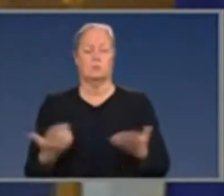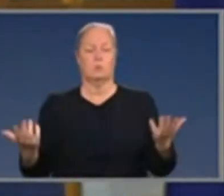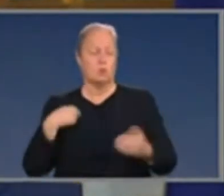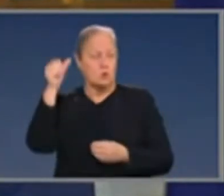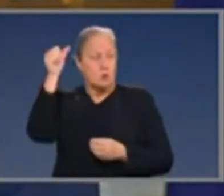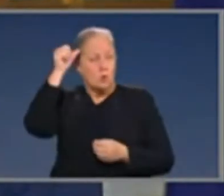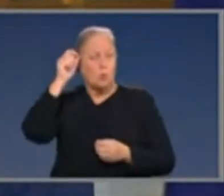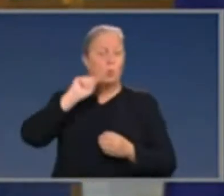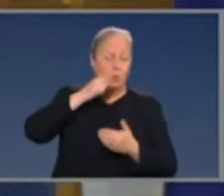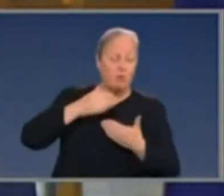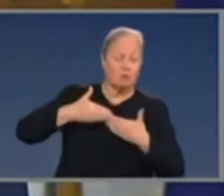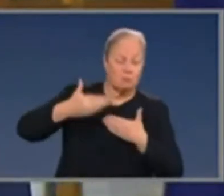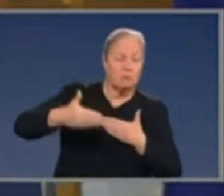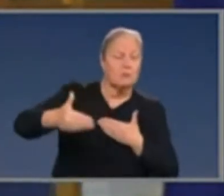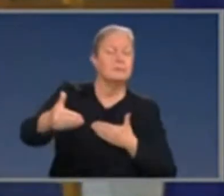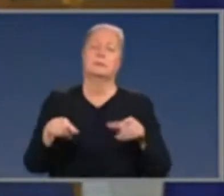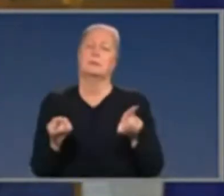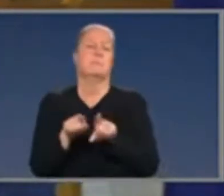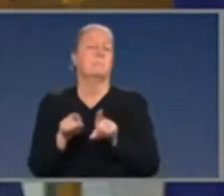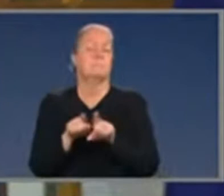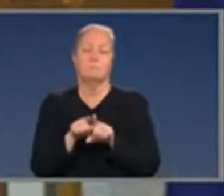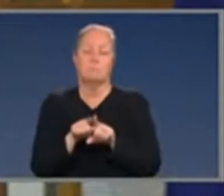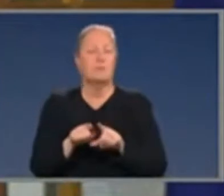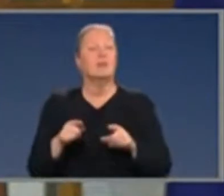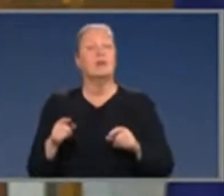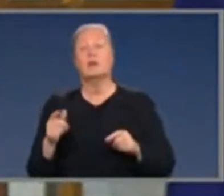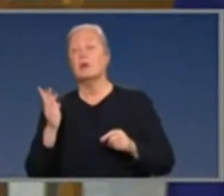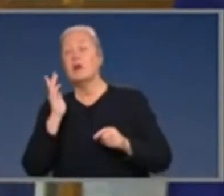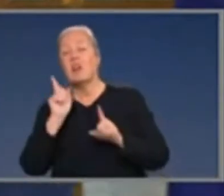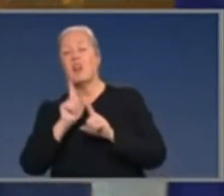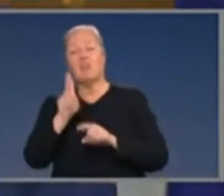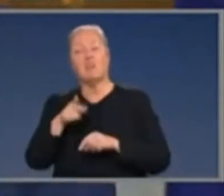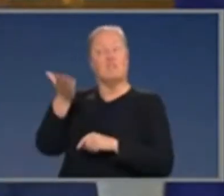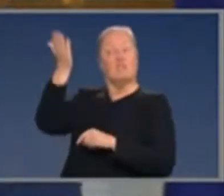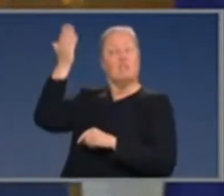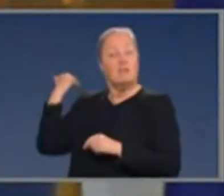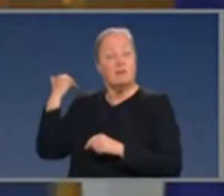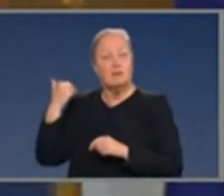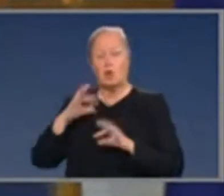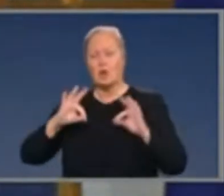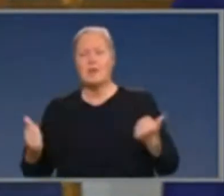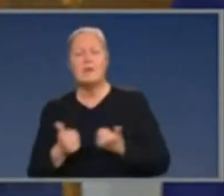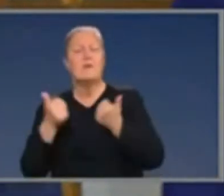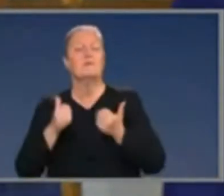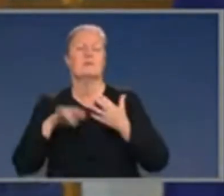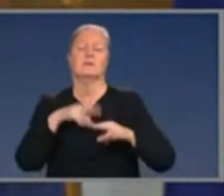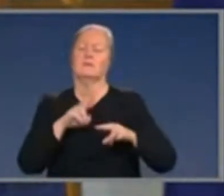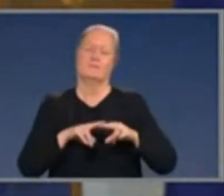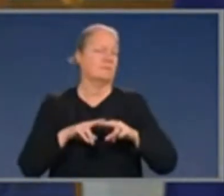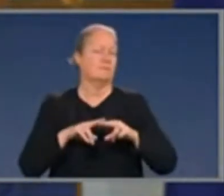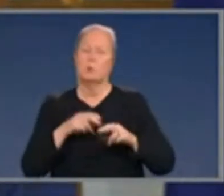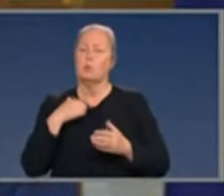happen, and we will make sure that at no stage do we get a staffing situation which leads to those